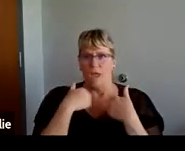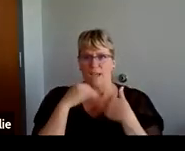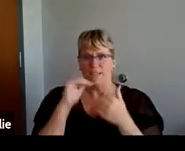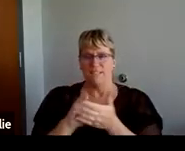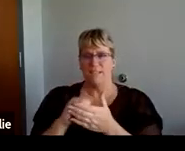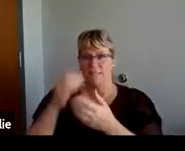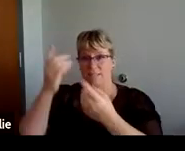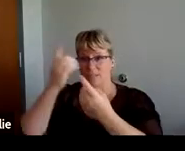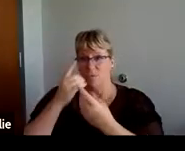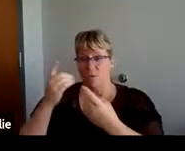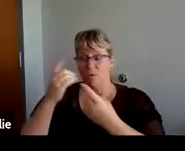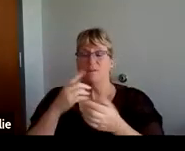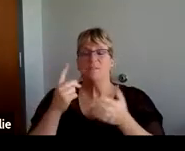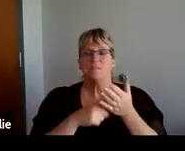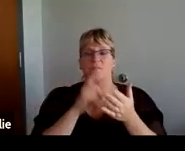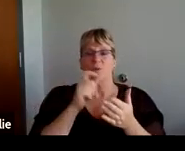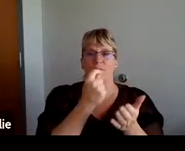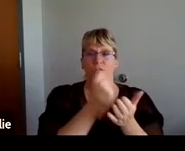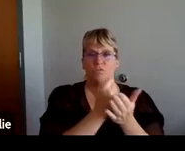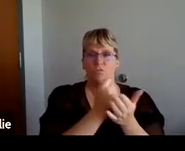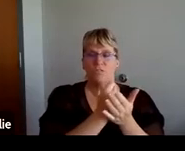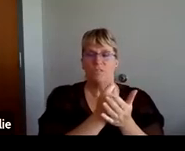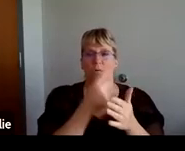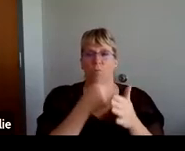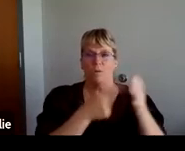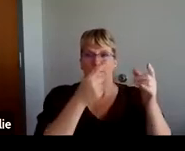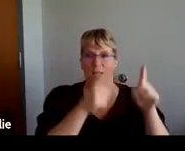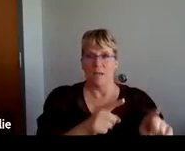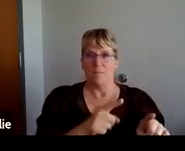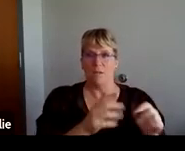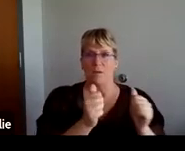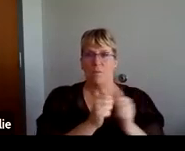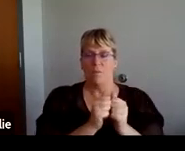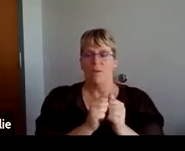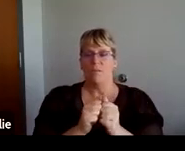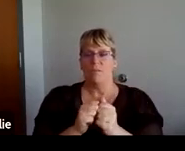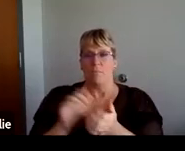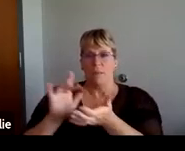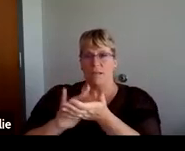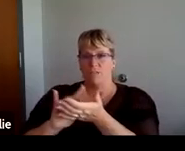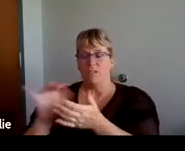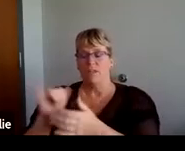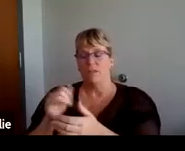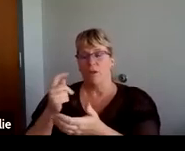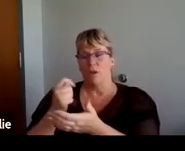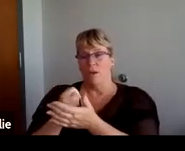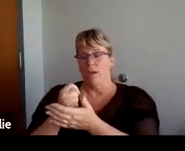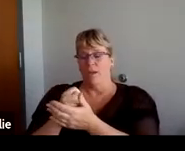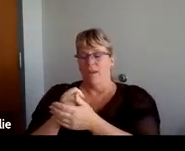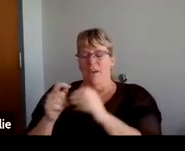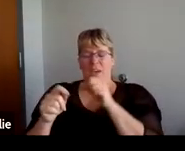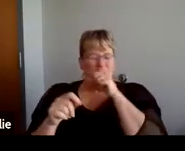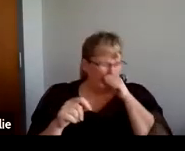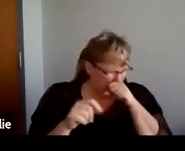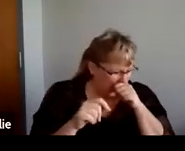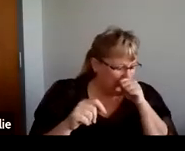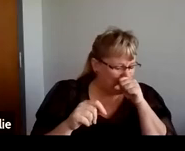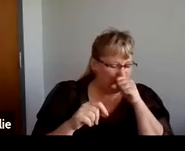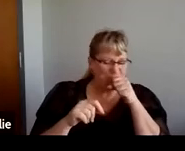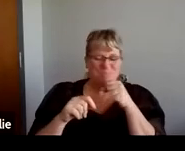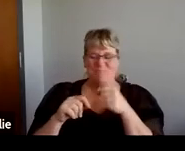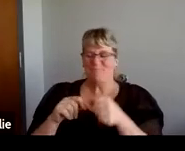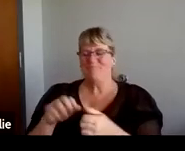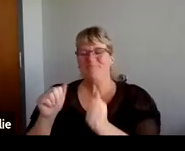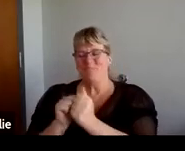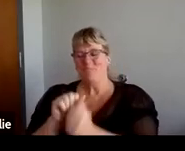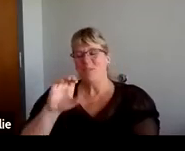sometimes you have to treat what's contributing with a substance, just like we treat opioid use disorder with